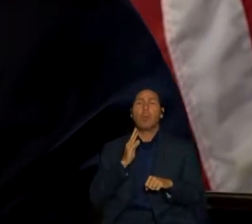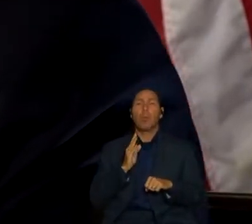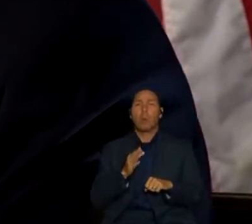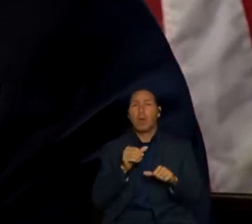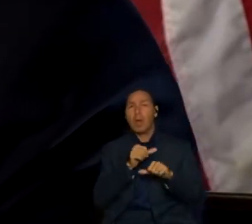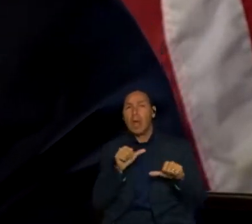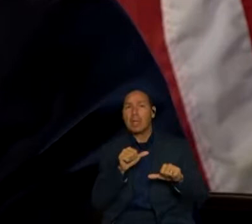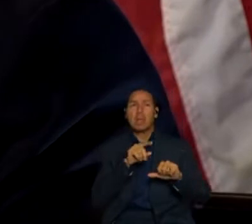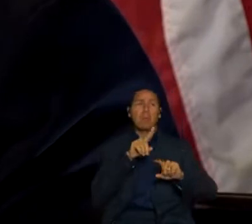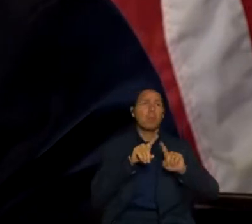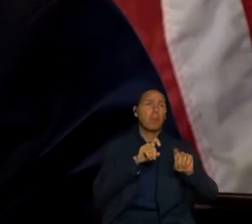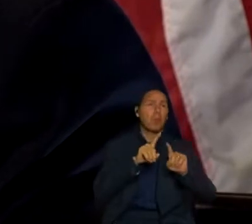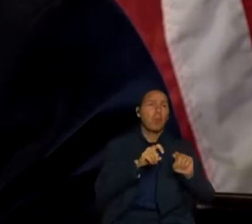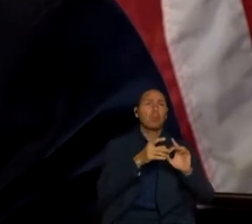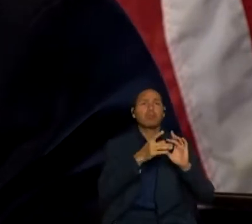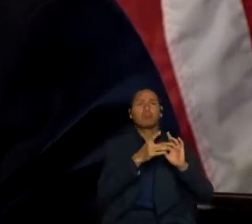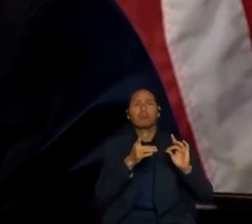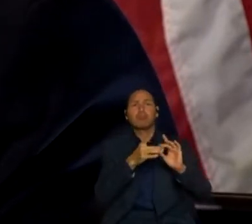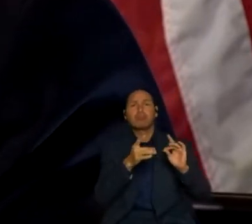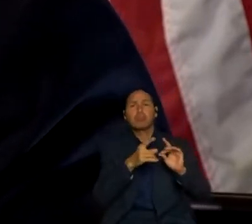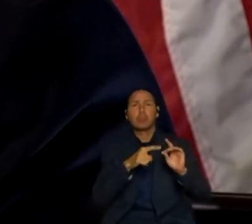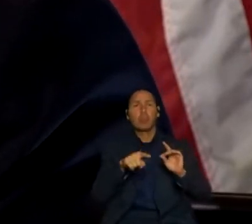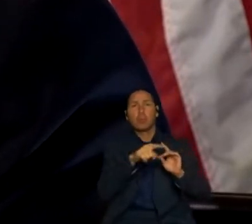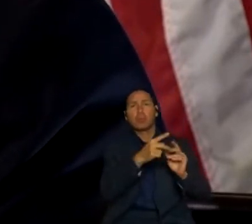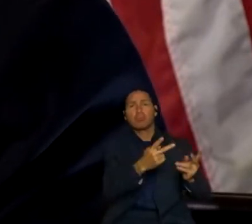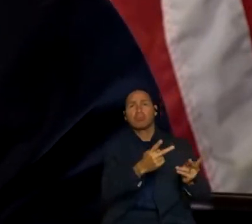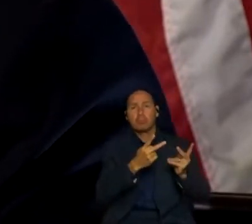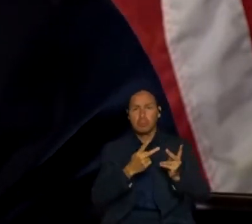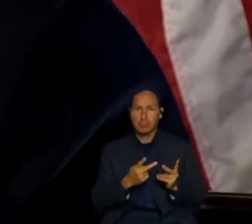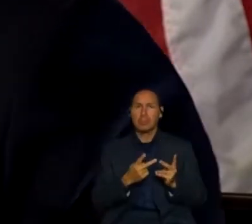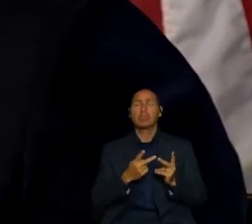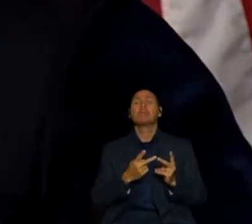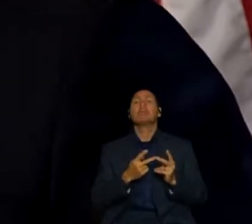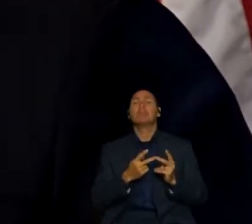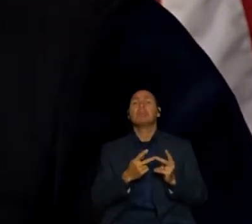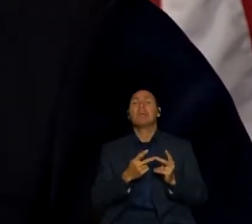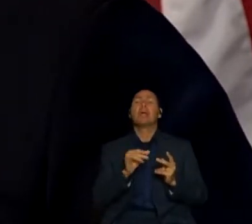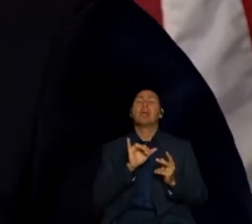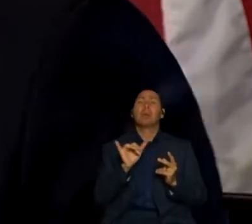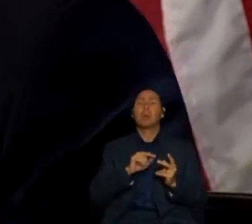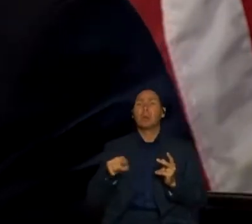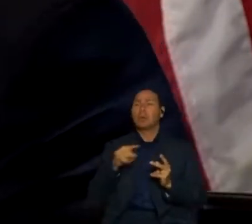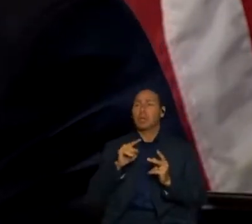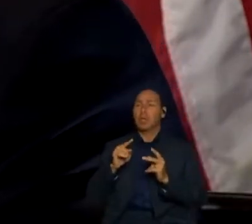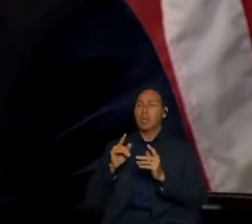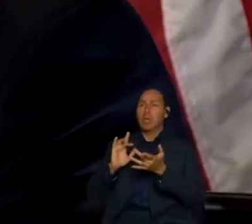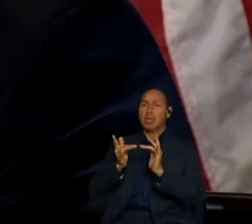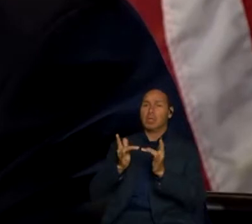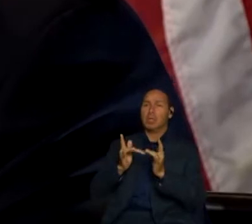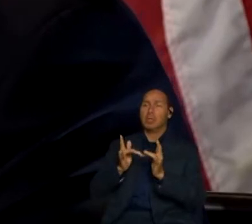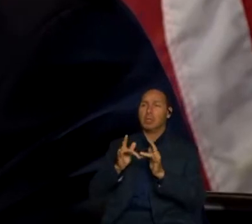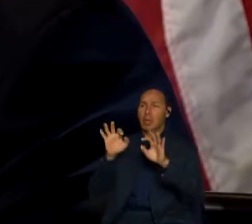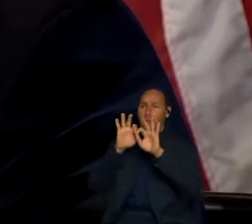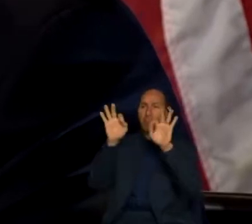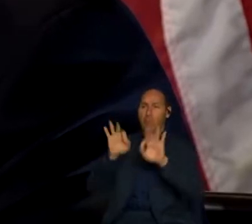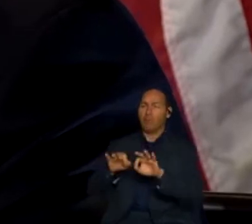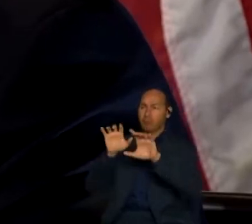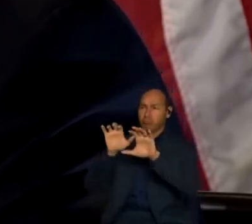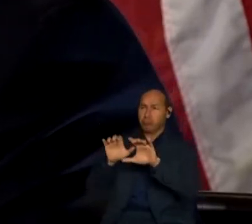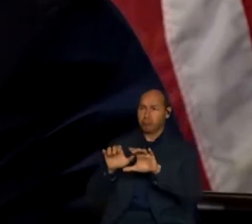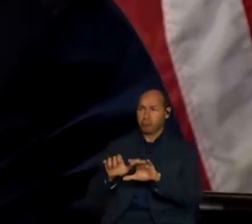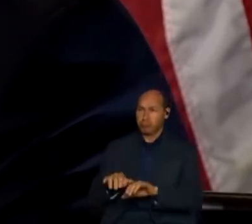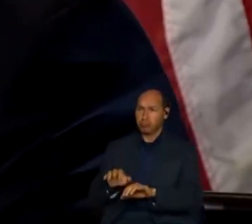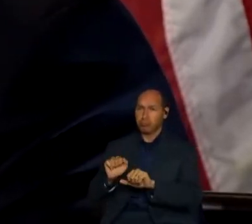or comments from participants online through the form that's available online on our website. You